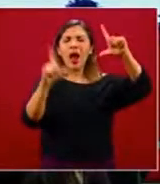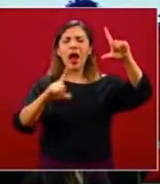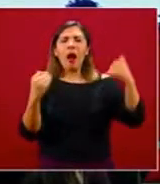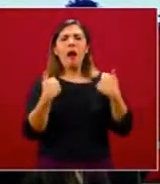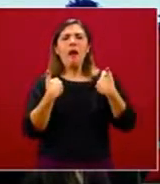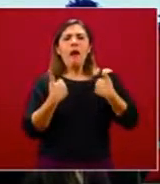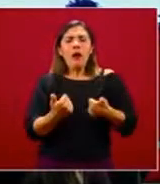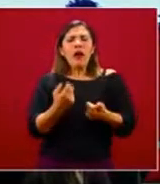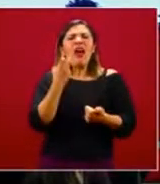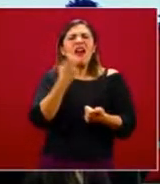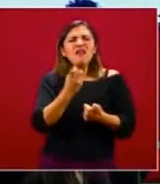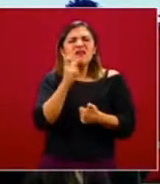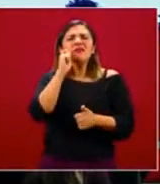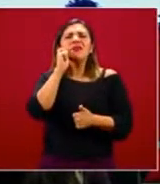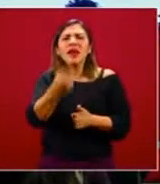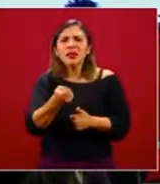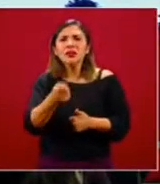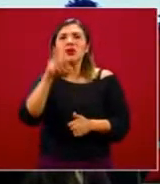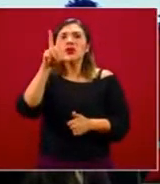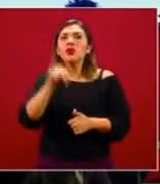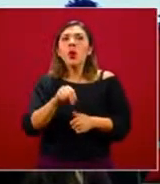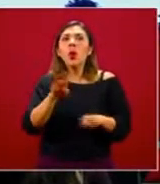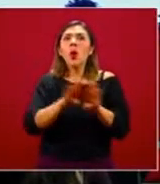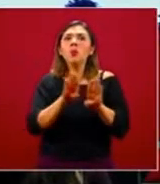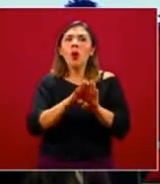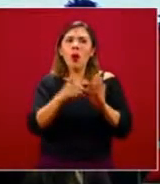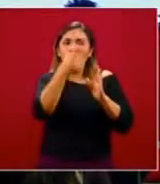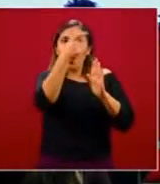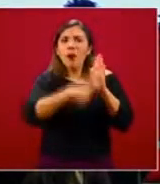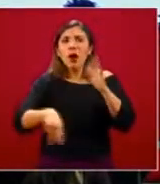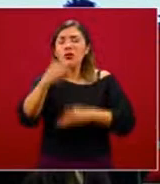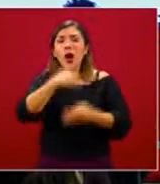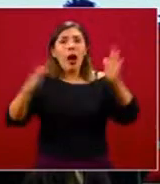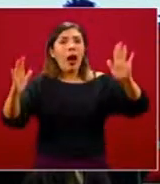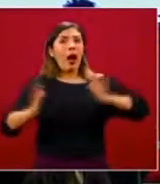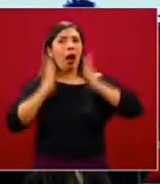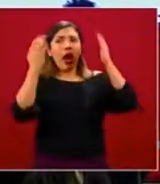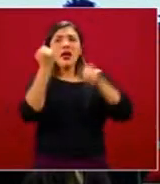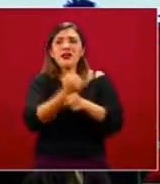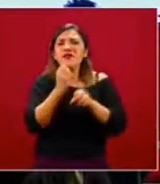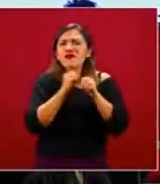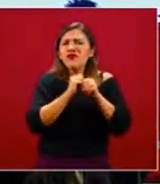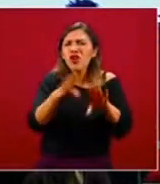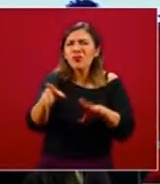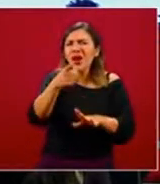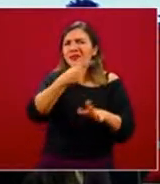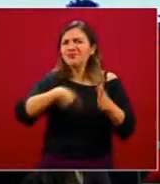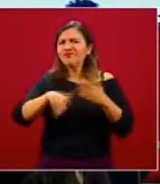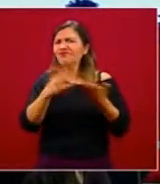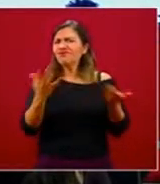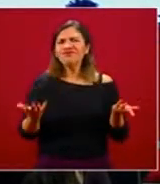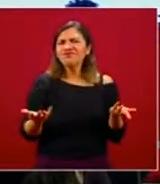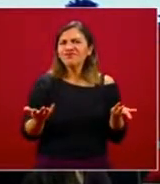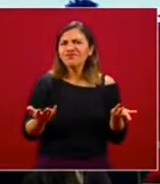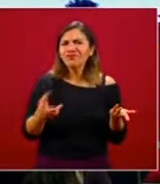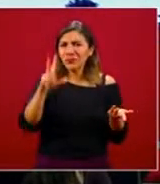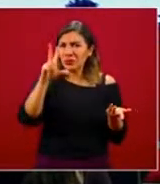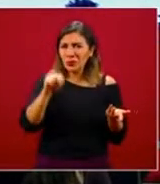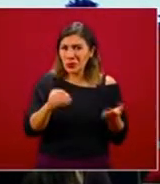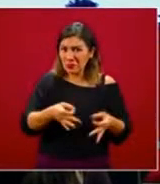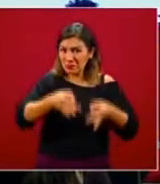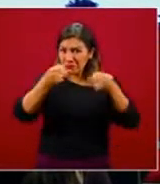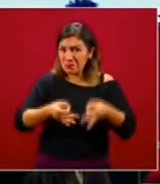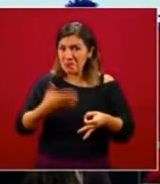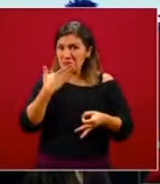ubicar front dónde pages está, would help en vez de causar the un country sobresalto con to una información que inform them on where we nuevamente are no está instead